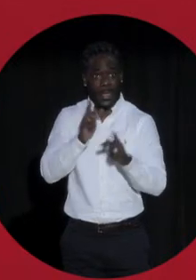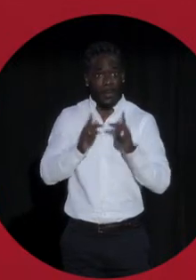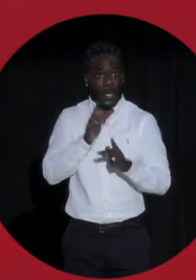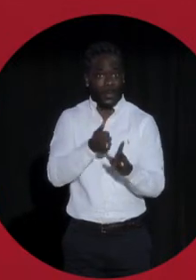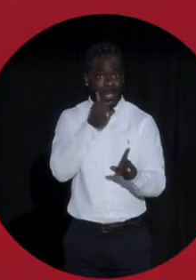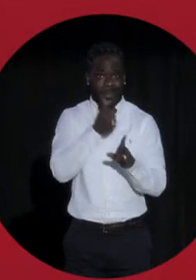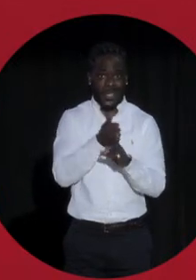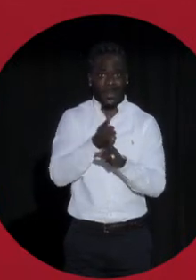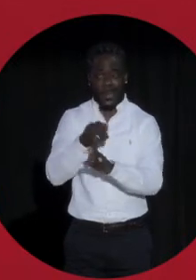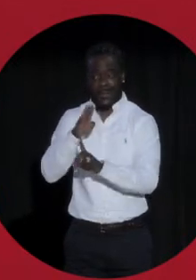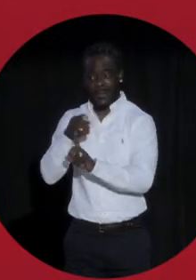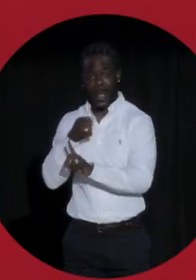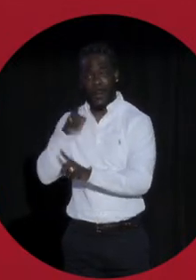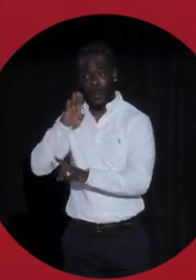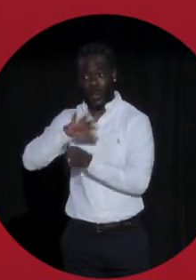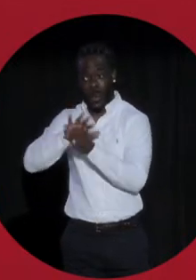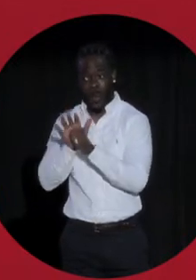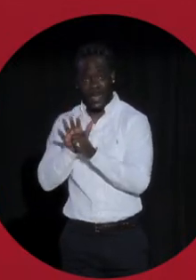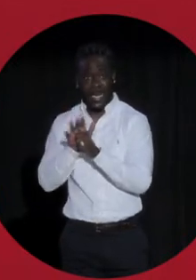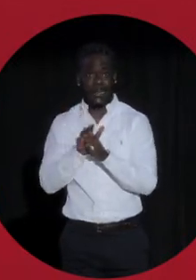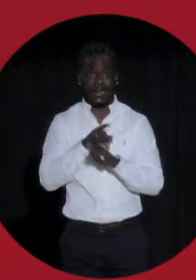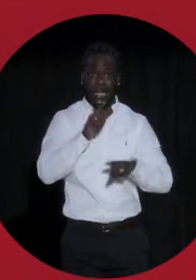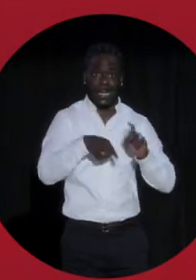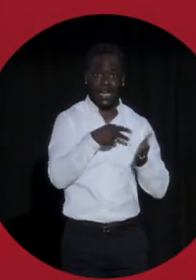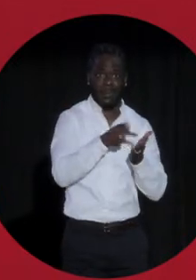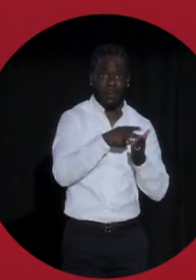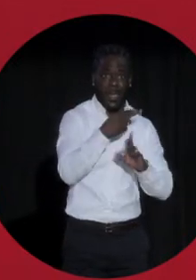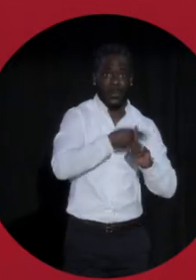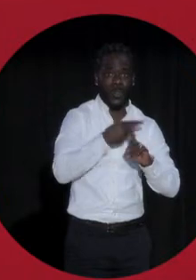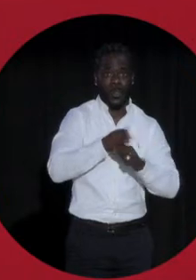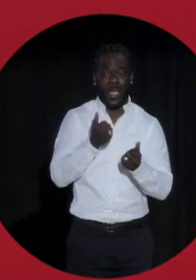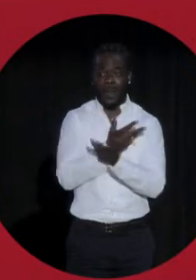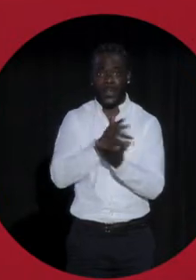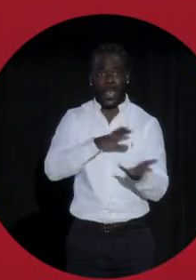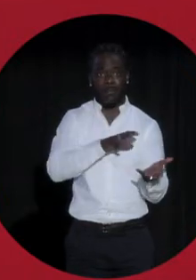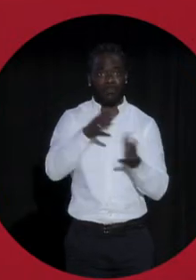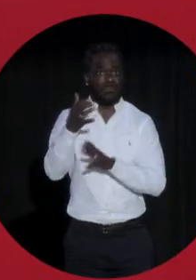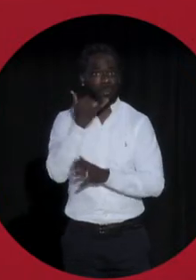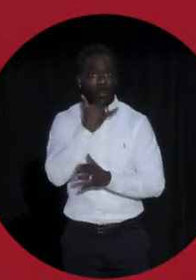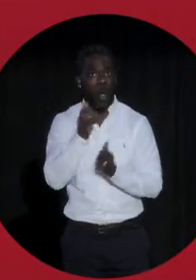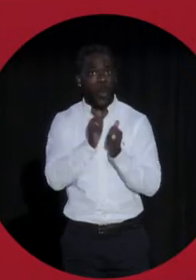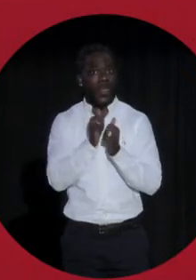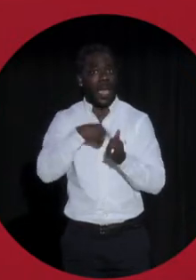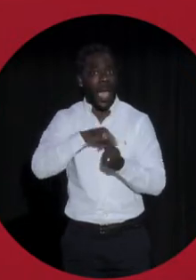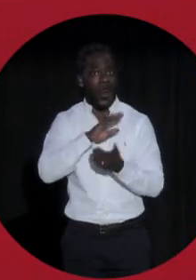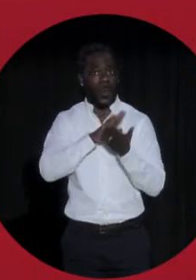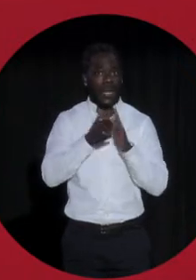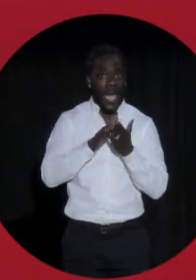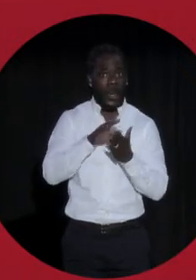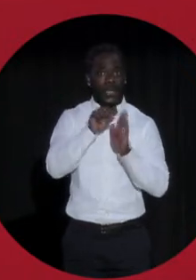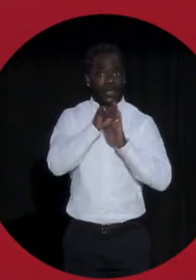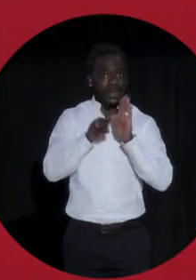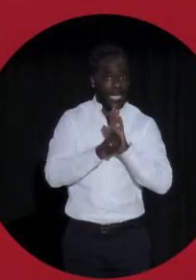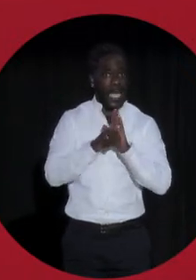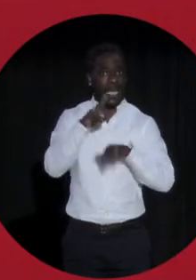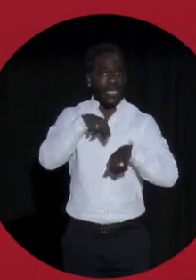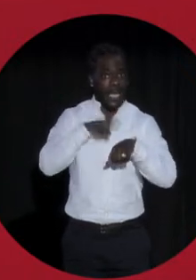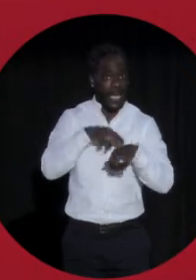the impact of COVID-19. All that was wrought upon our county, our state, and our nation, and our